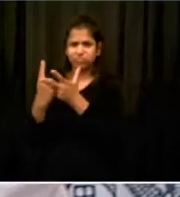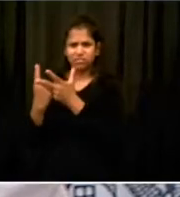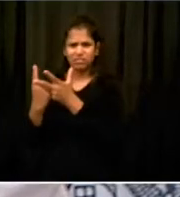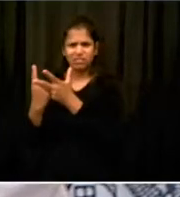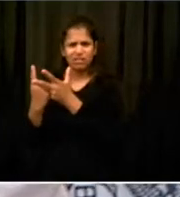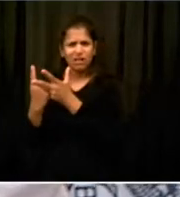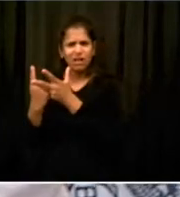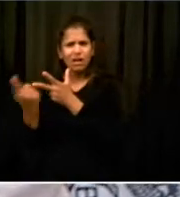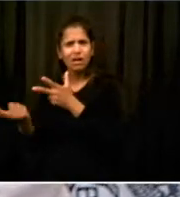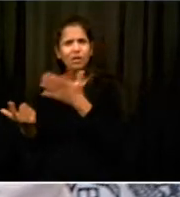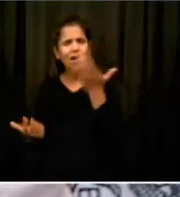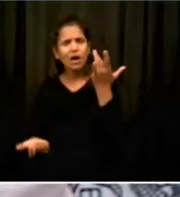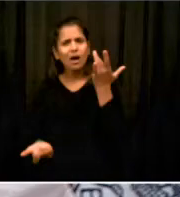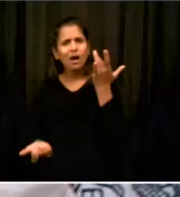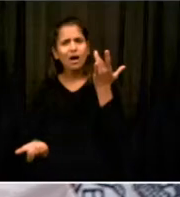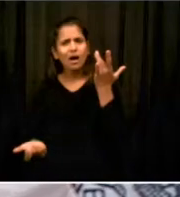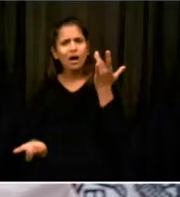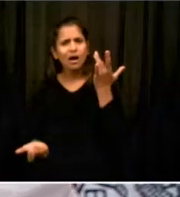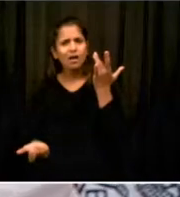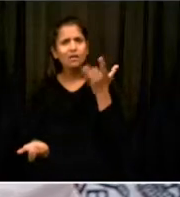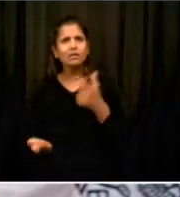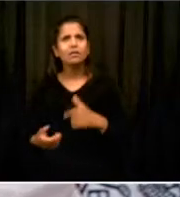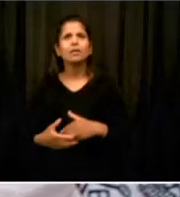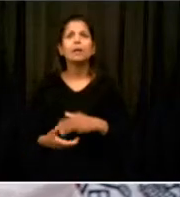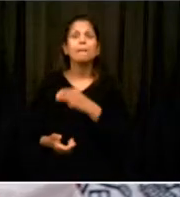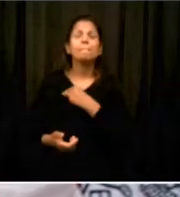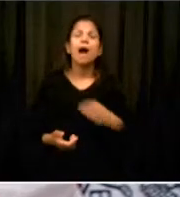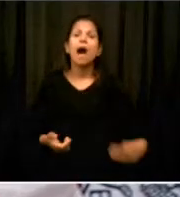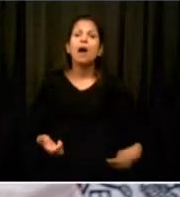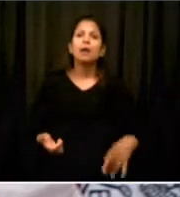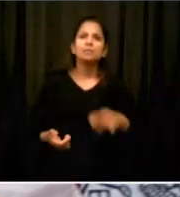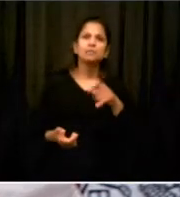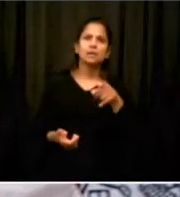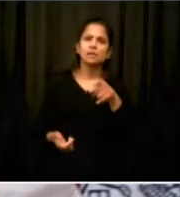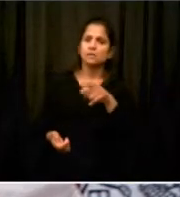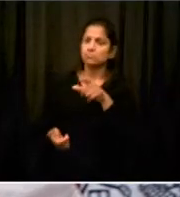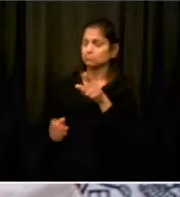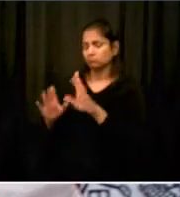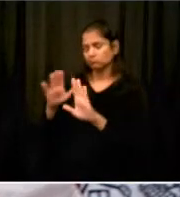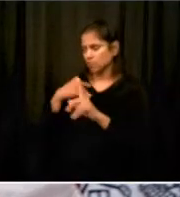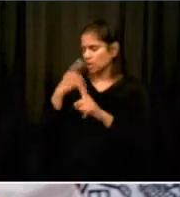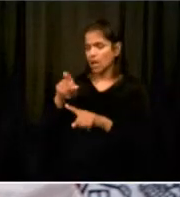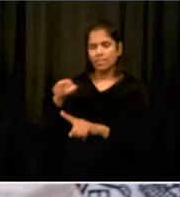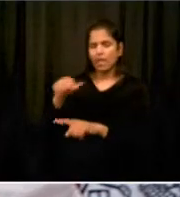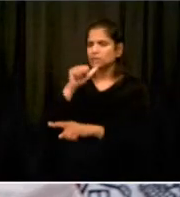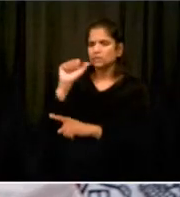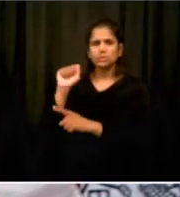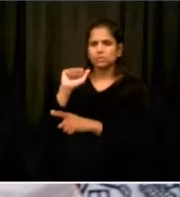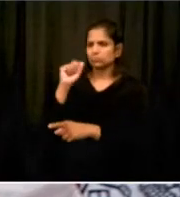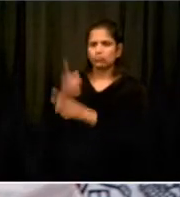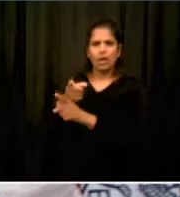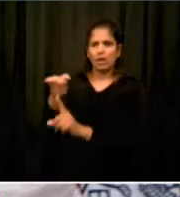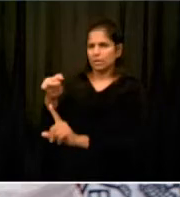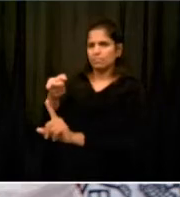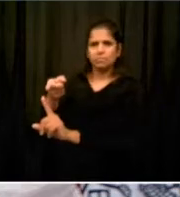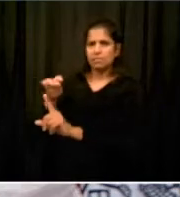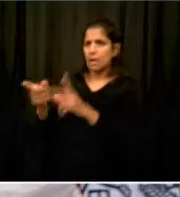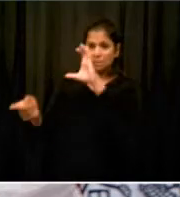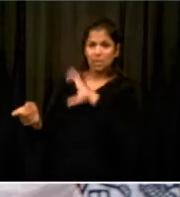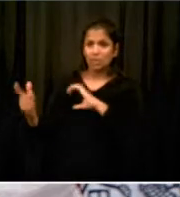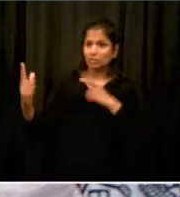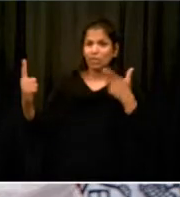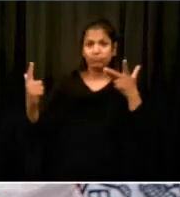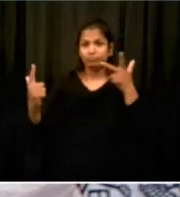Portland, Oregon. And the fact that you see federal agents, federal officers,